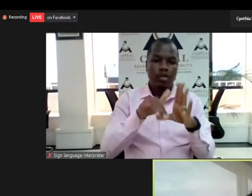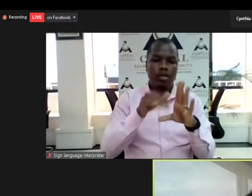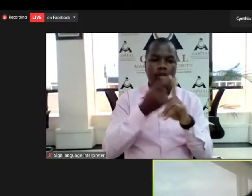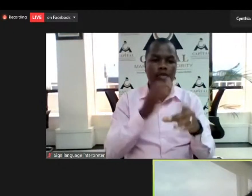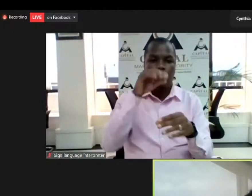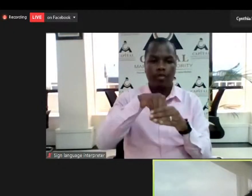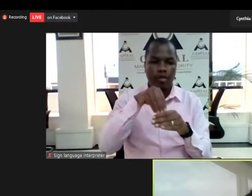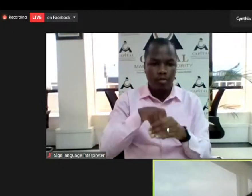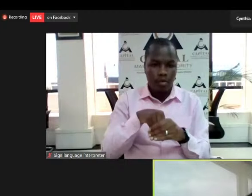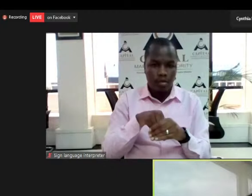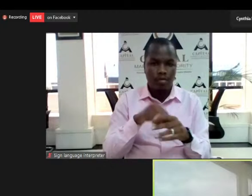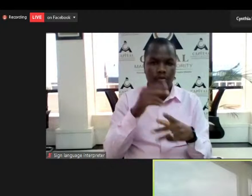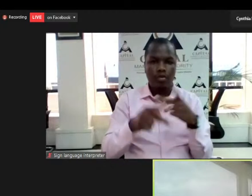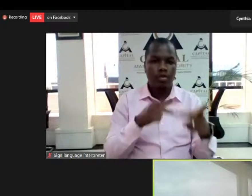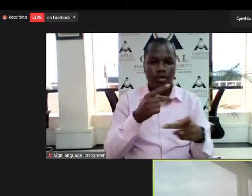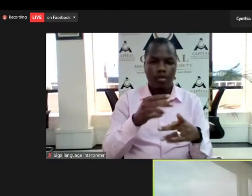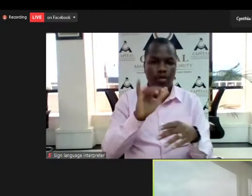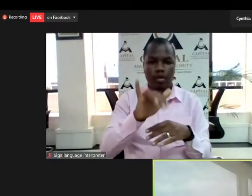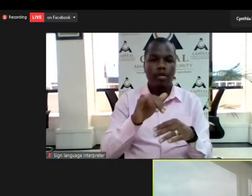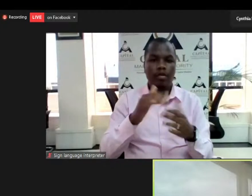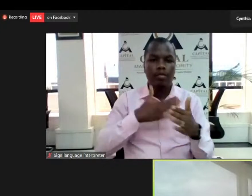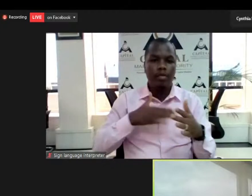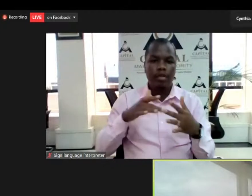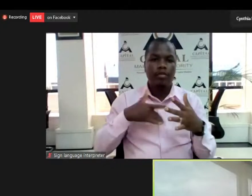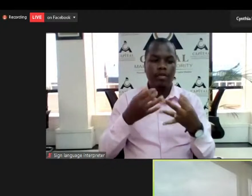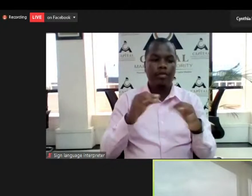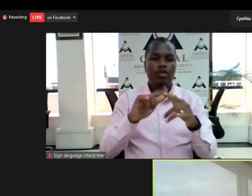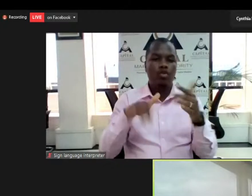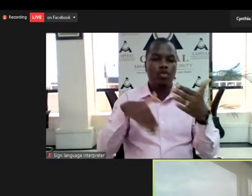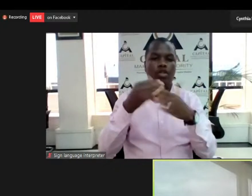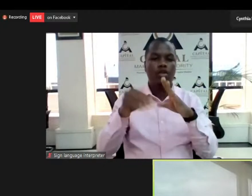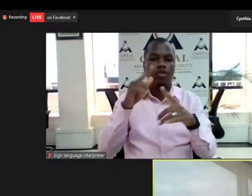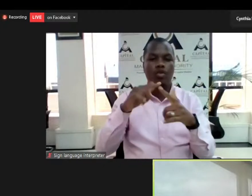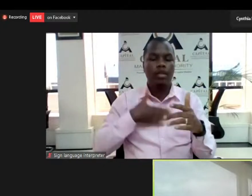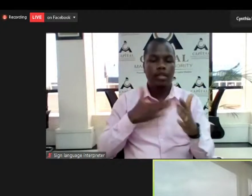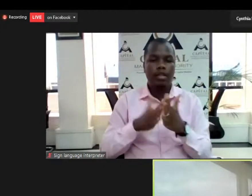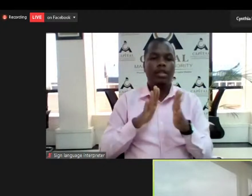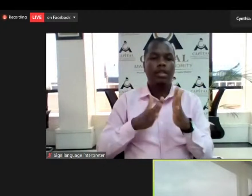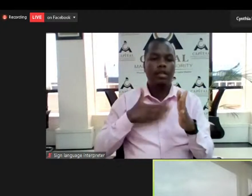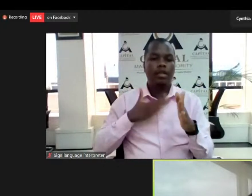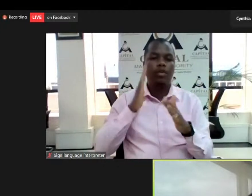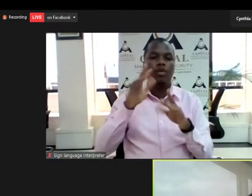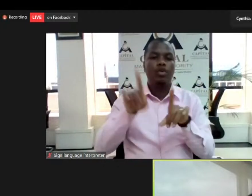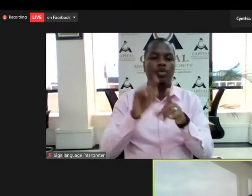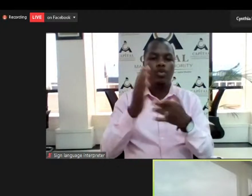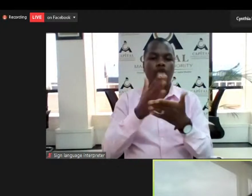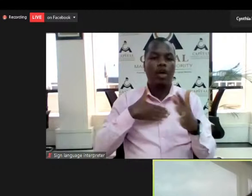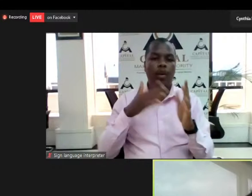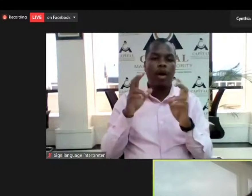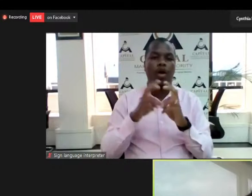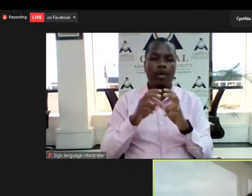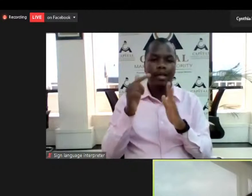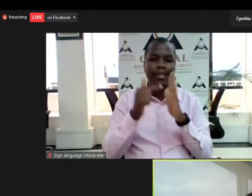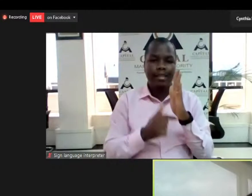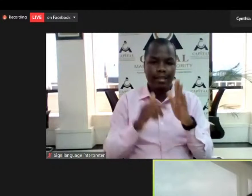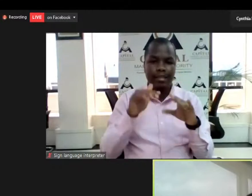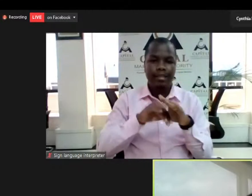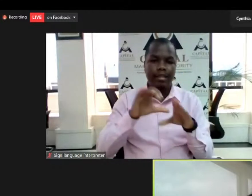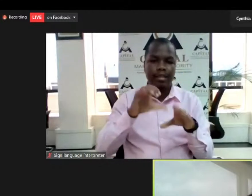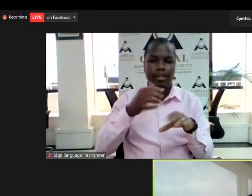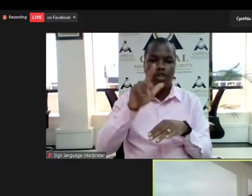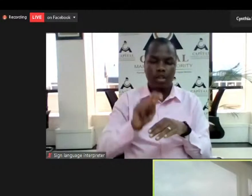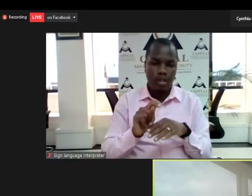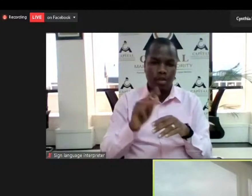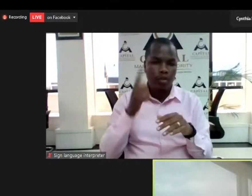investments, the process, and so on. So please feel free to reach out to us. I'll also share our contact details in the chat for